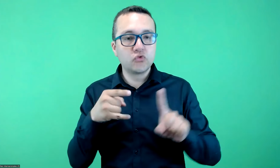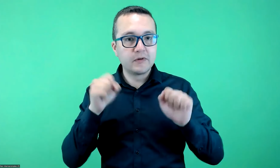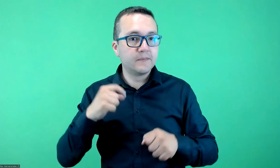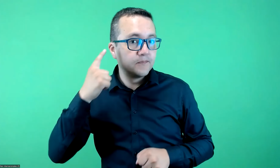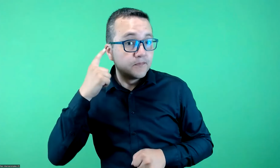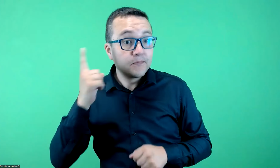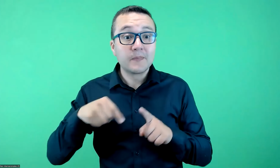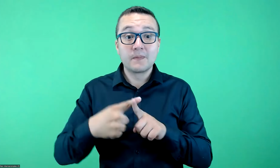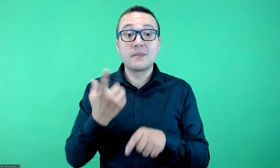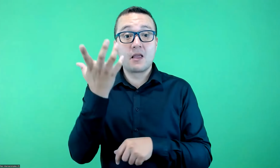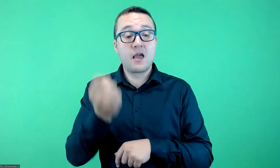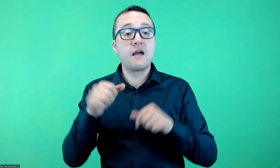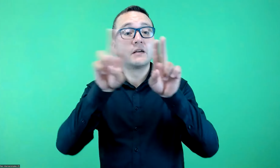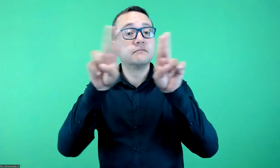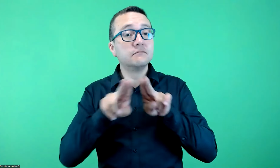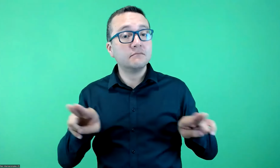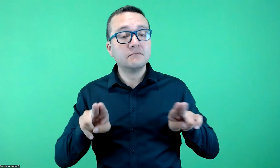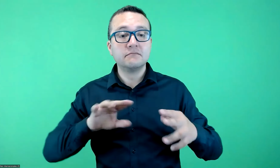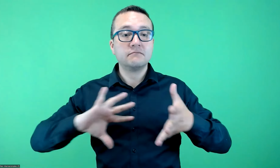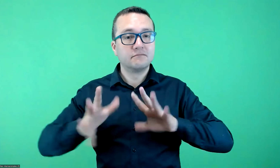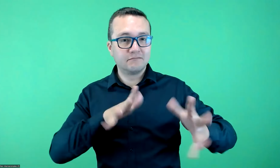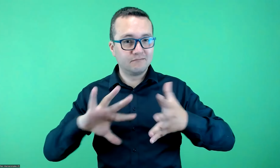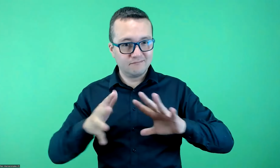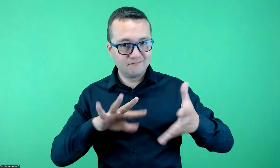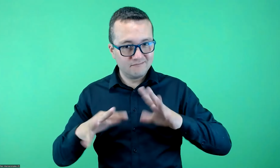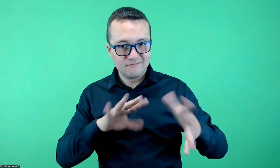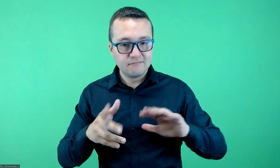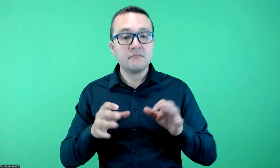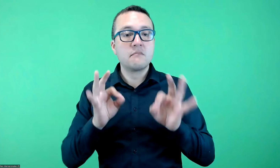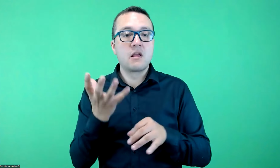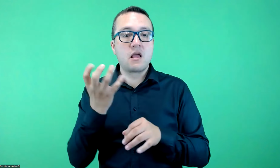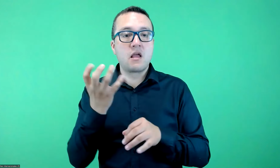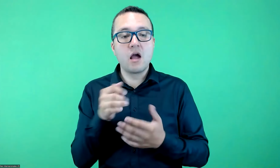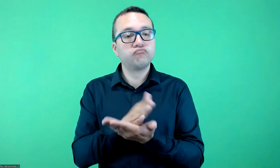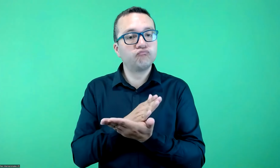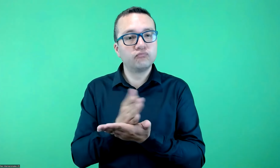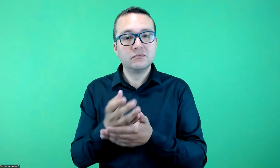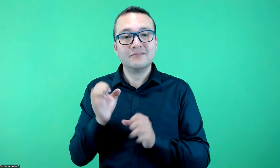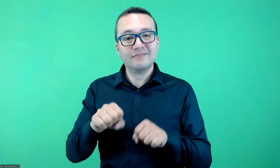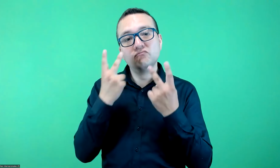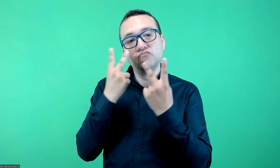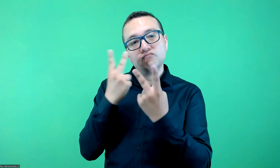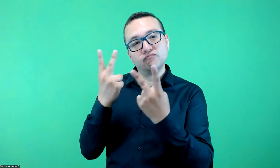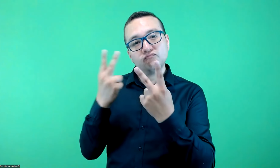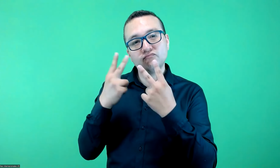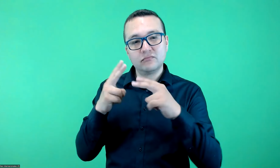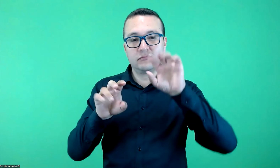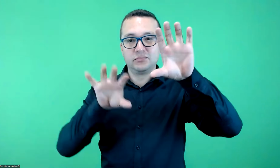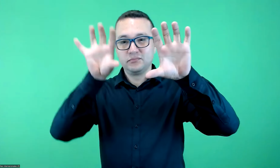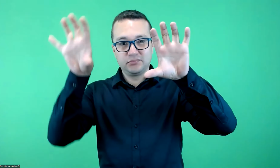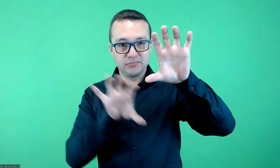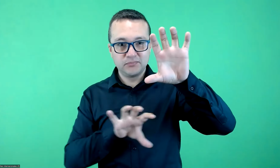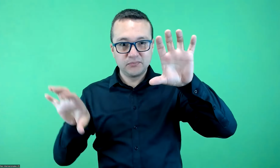screen. We also have simultaneous interpretation in international sign language that you can see